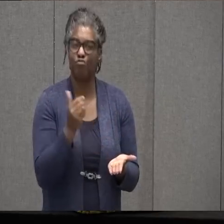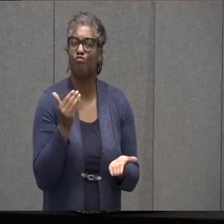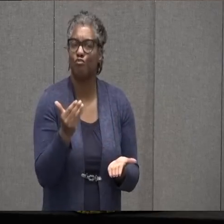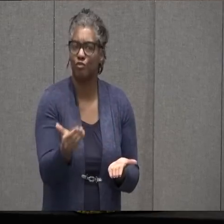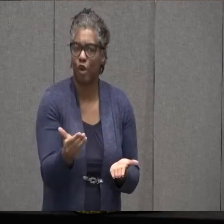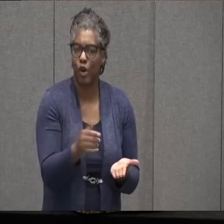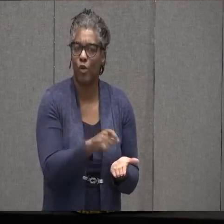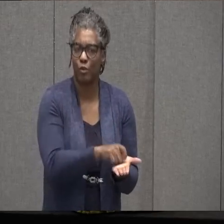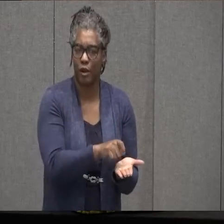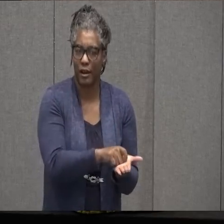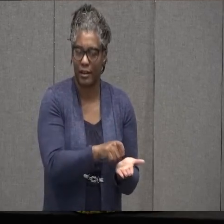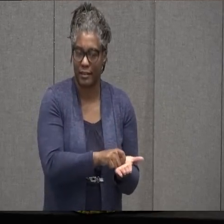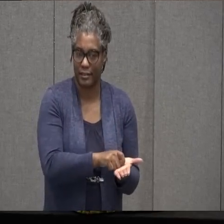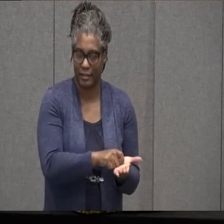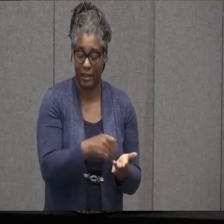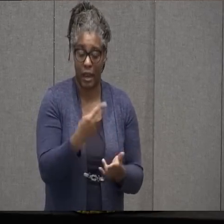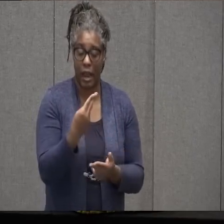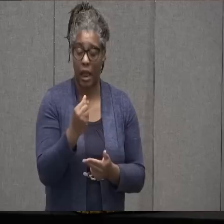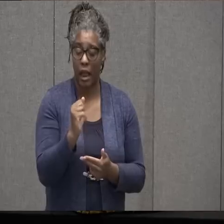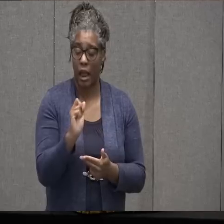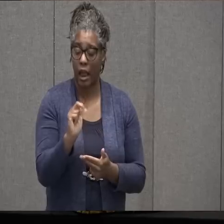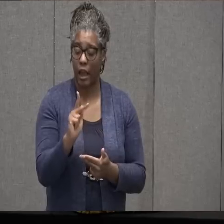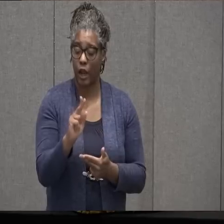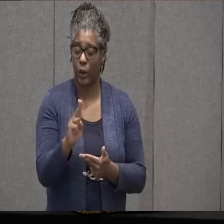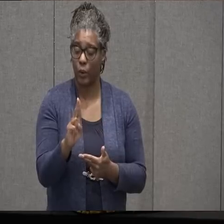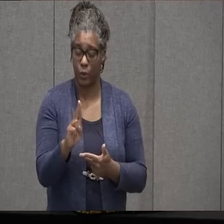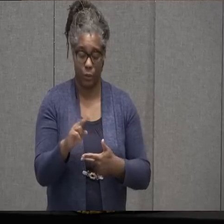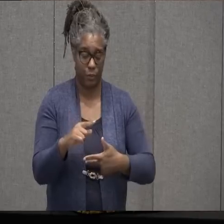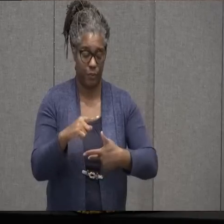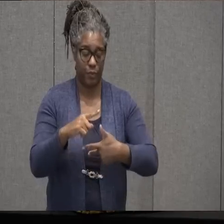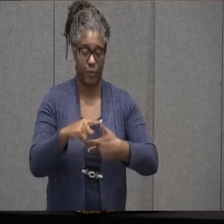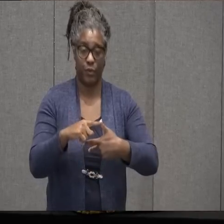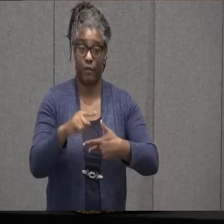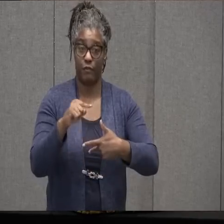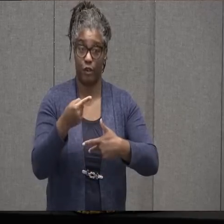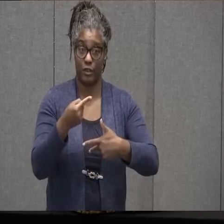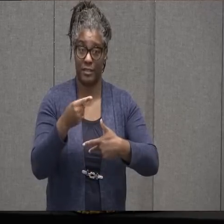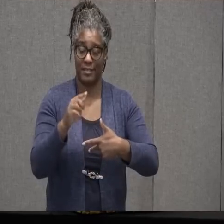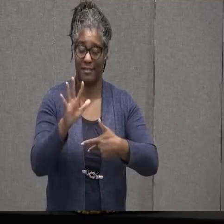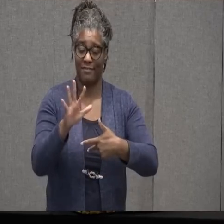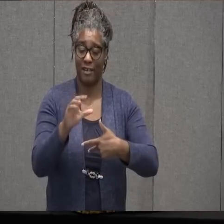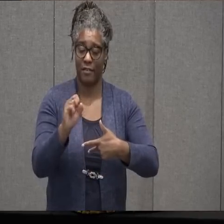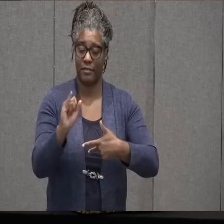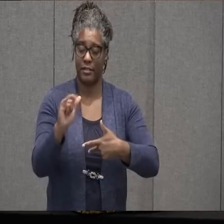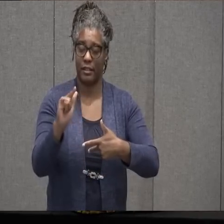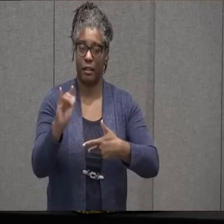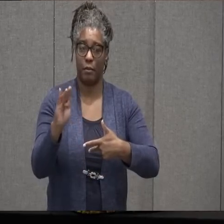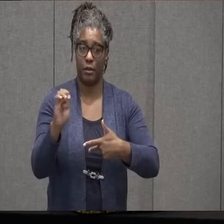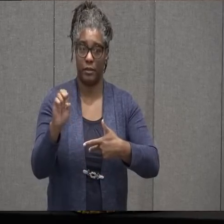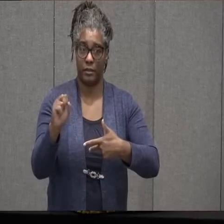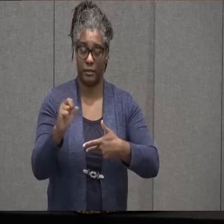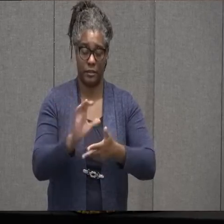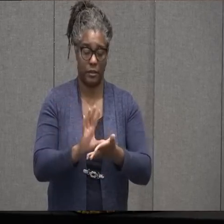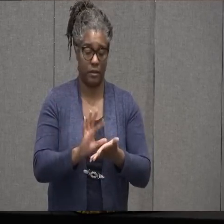Haiku, line 1, 5 syllables. Line 2,